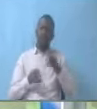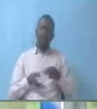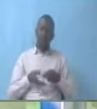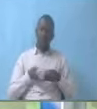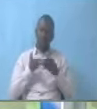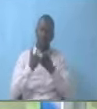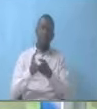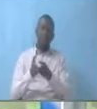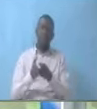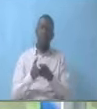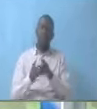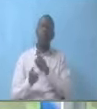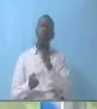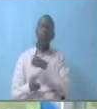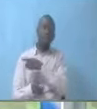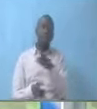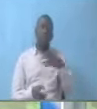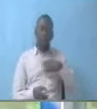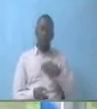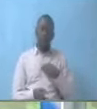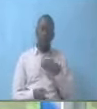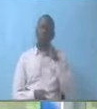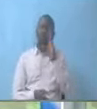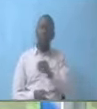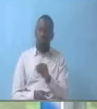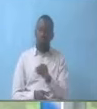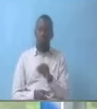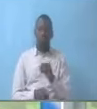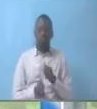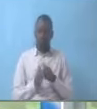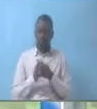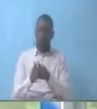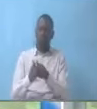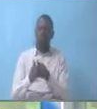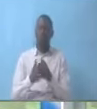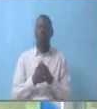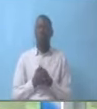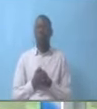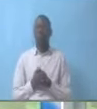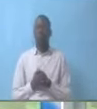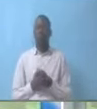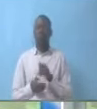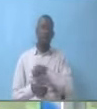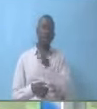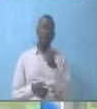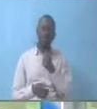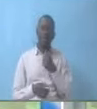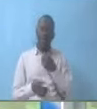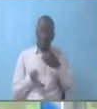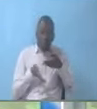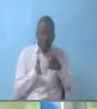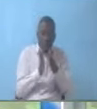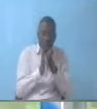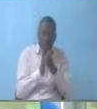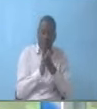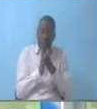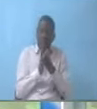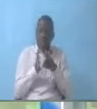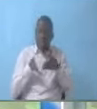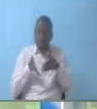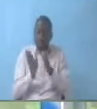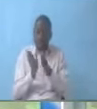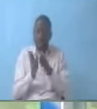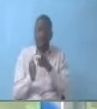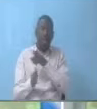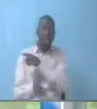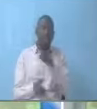ki nga xamne moy Attorney General bi ñoleen di wax fa nga xamne fofu la ñoo jaar. And even the routes they want the driver to take. Akit